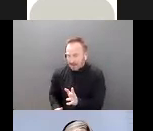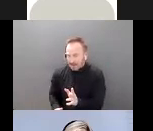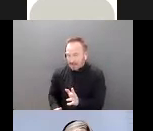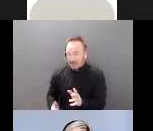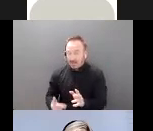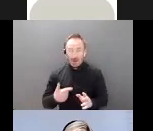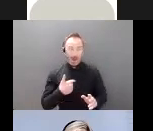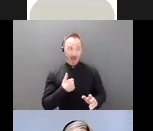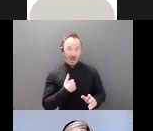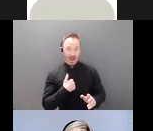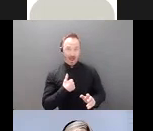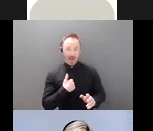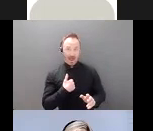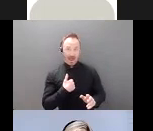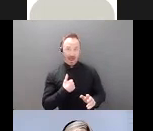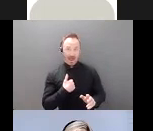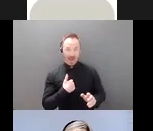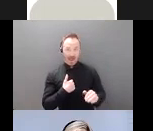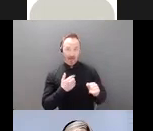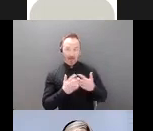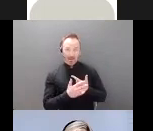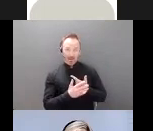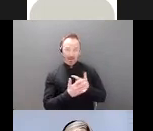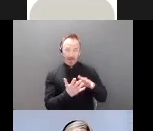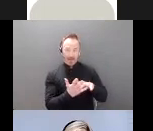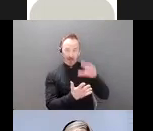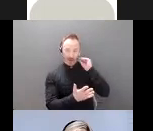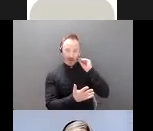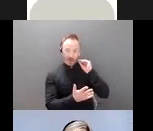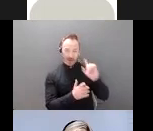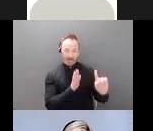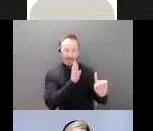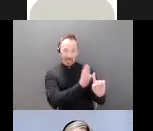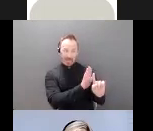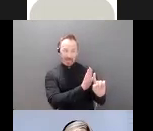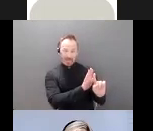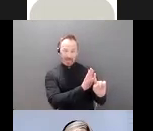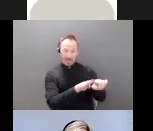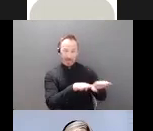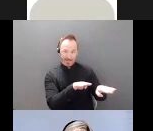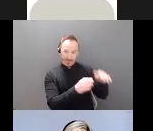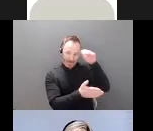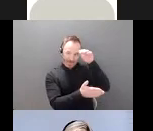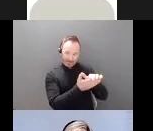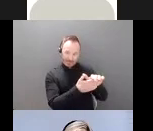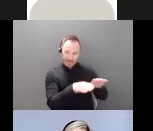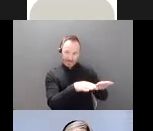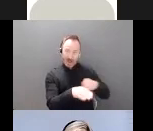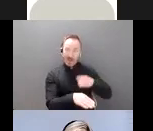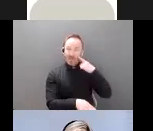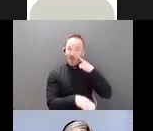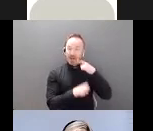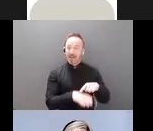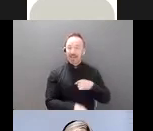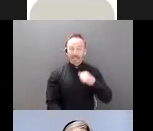gain into my husband's behavior? The day before, I thought he was maybe being lazy and not helpful.